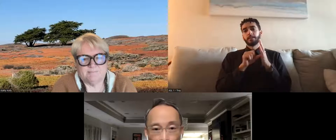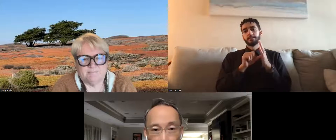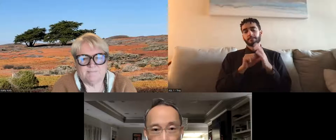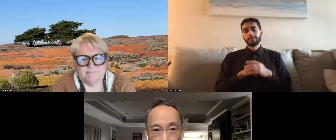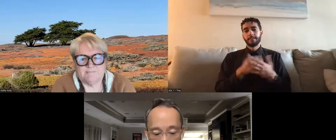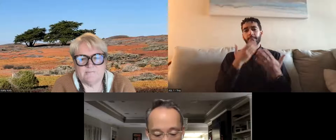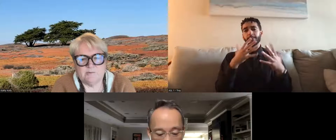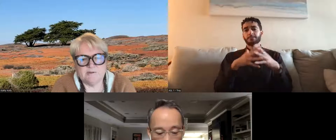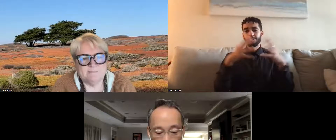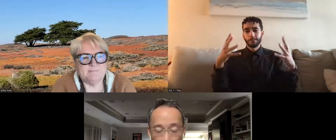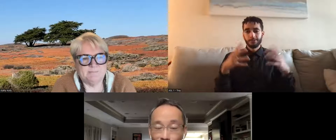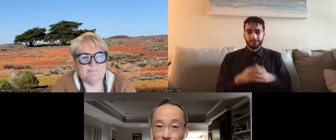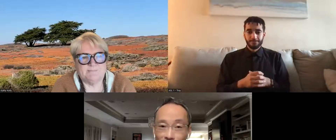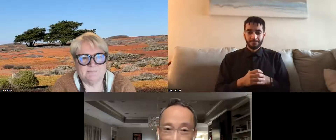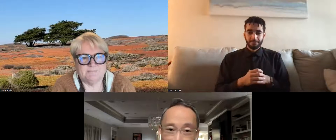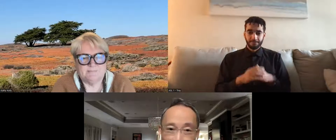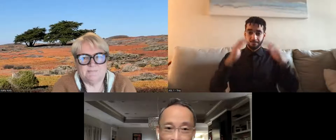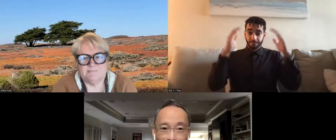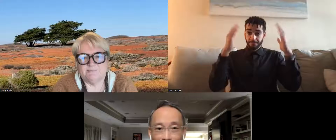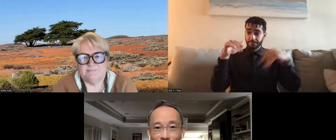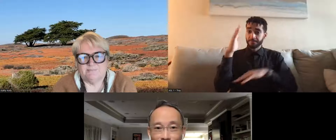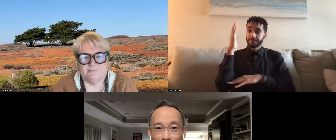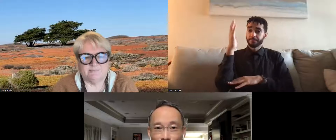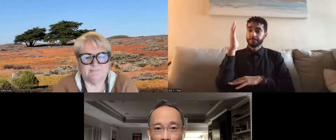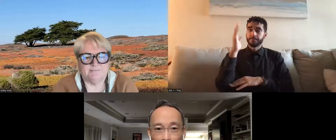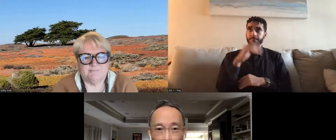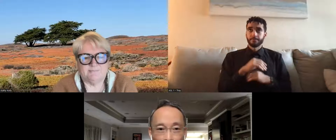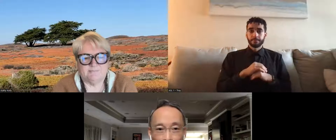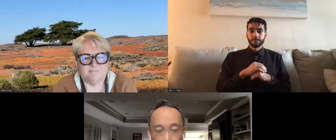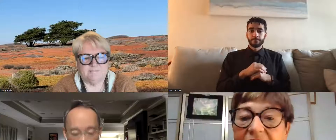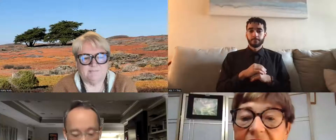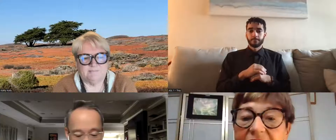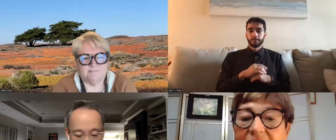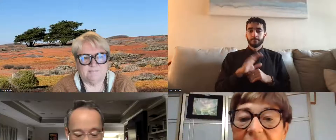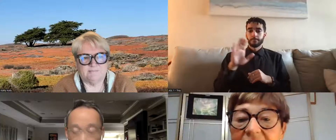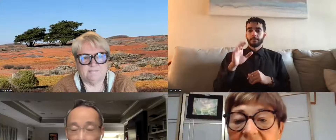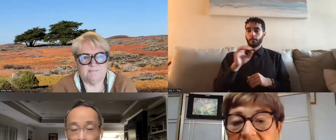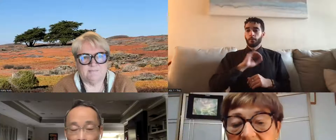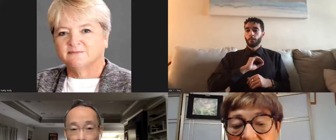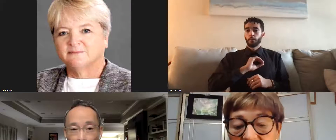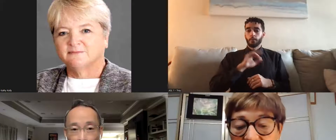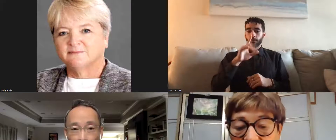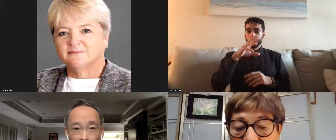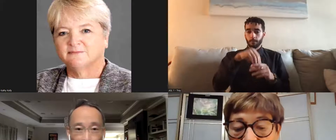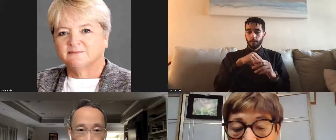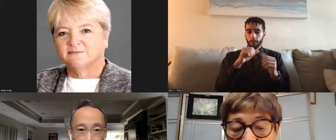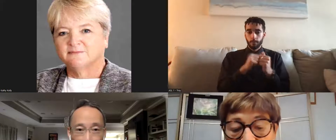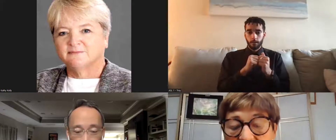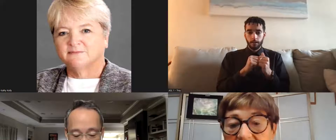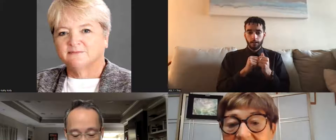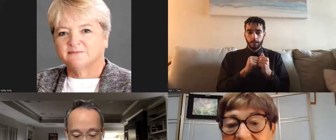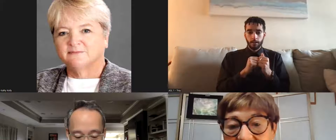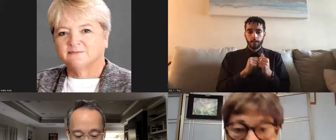you so much. You're welcome. Our next speaker, by the way, is one of our own member of our committee and also a dear